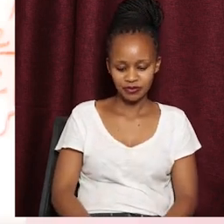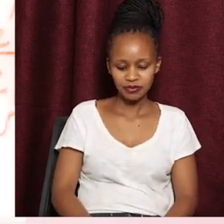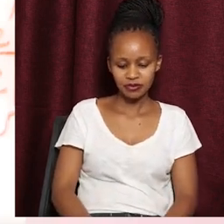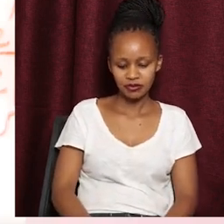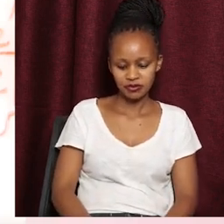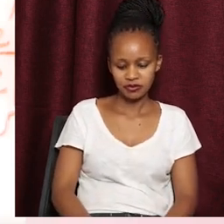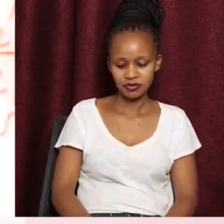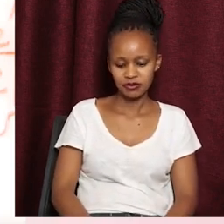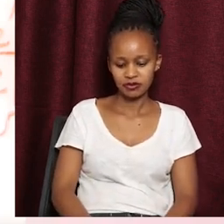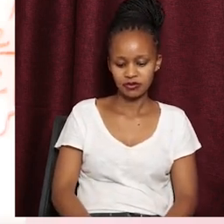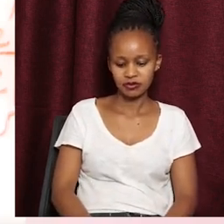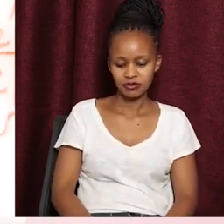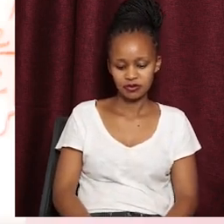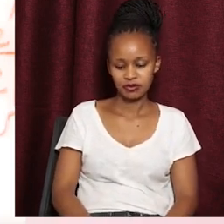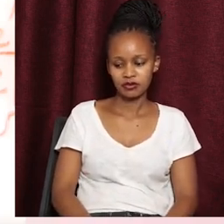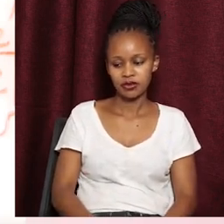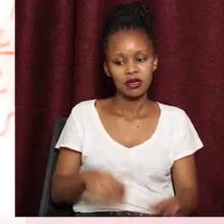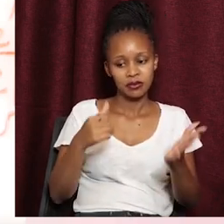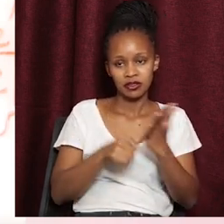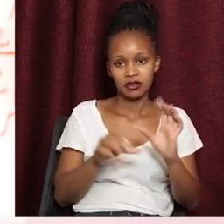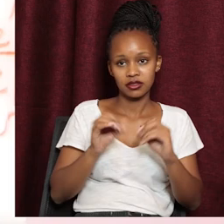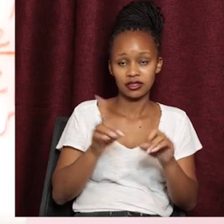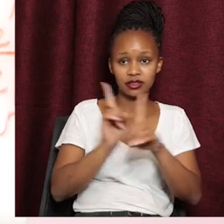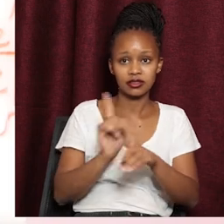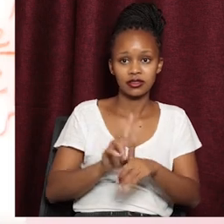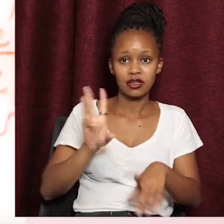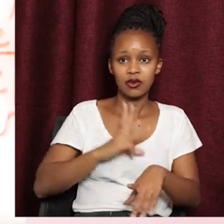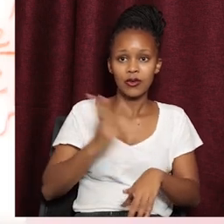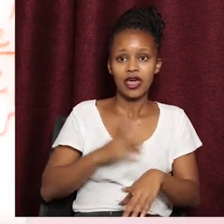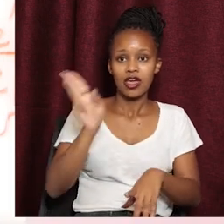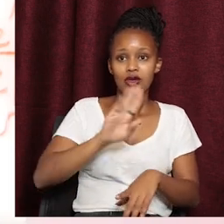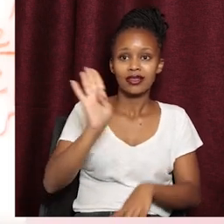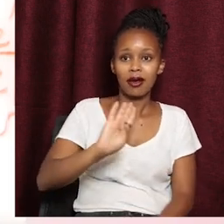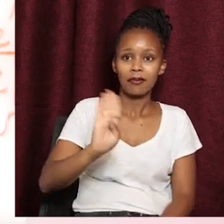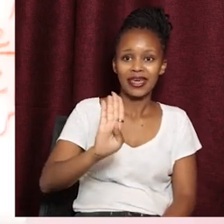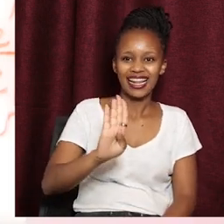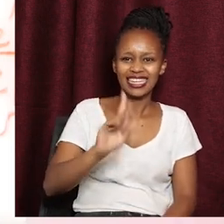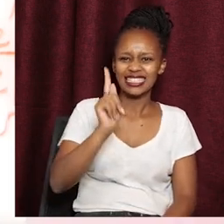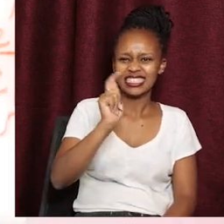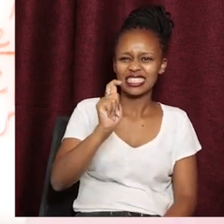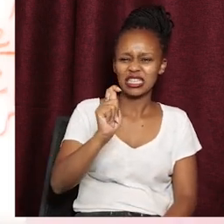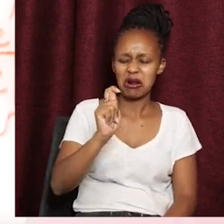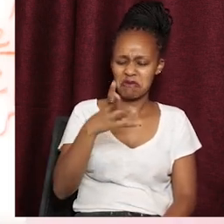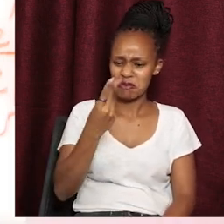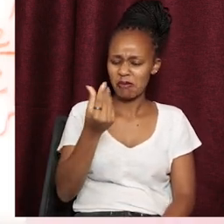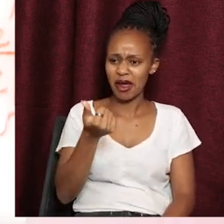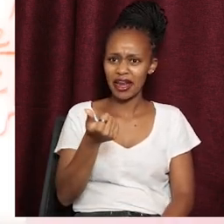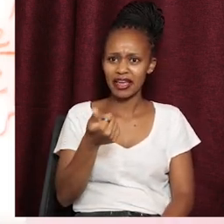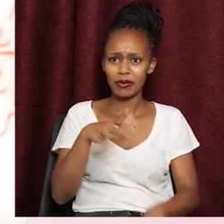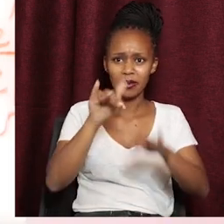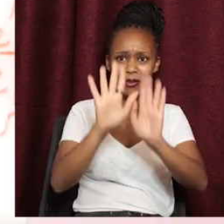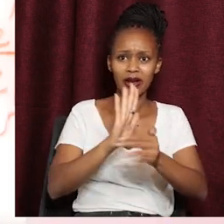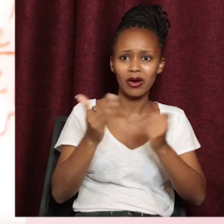I have no problem even if we were to spend billions and trillions of money as we bury them. I have no